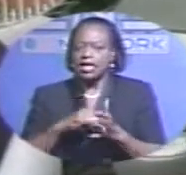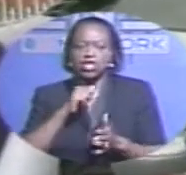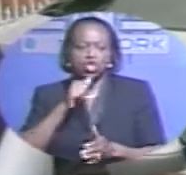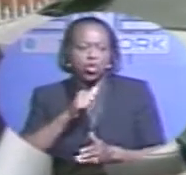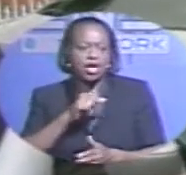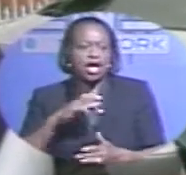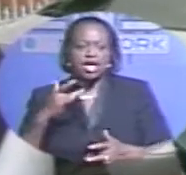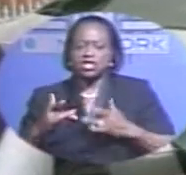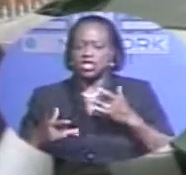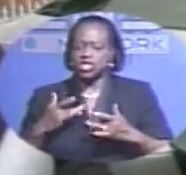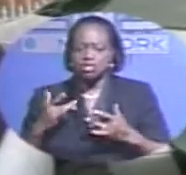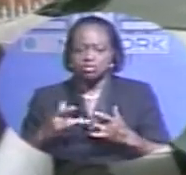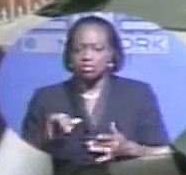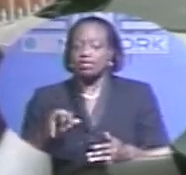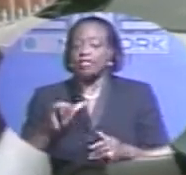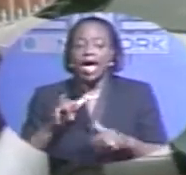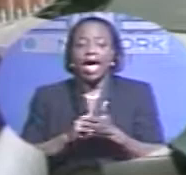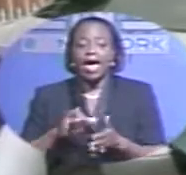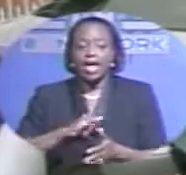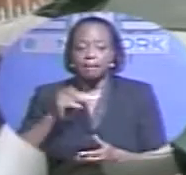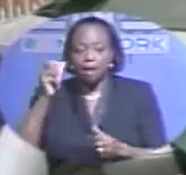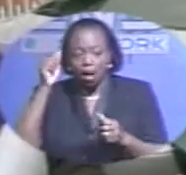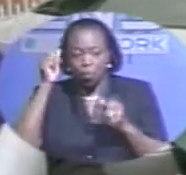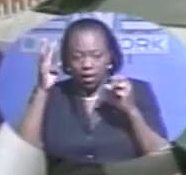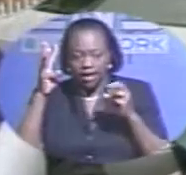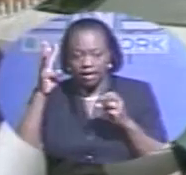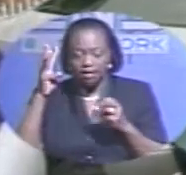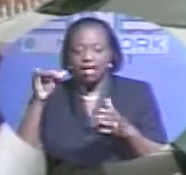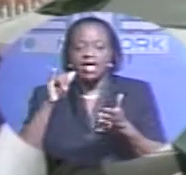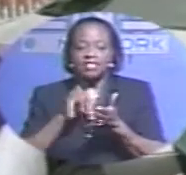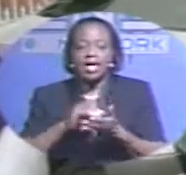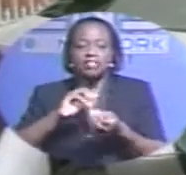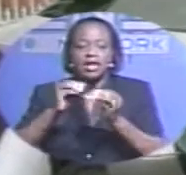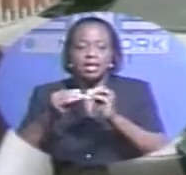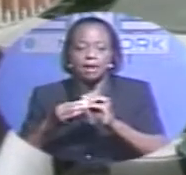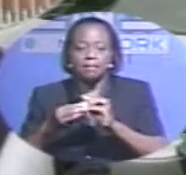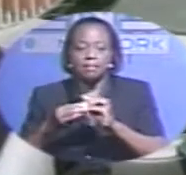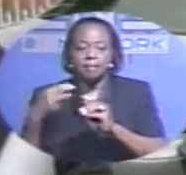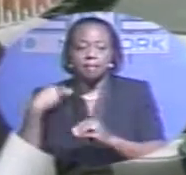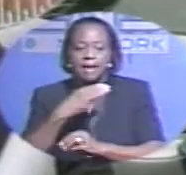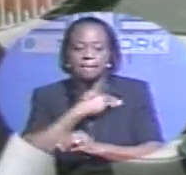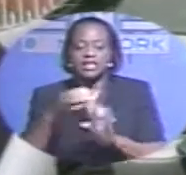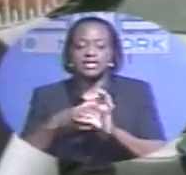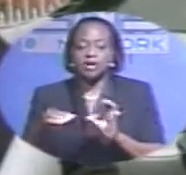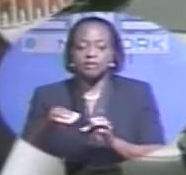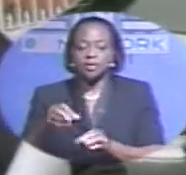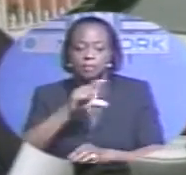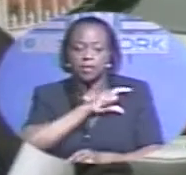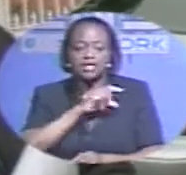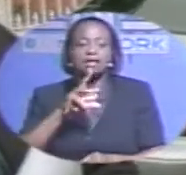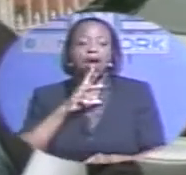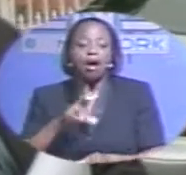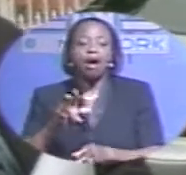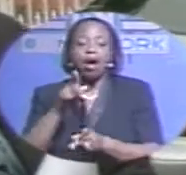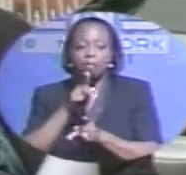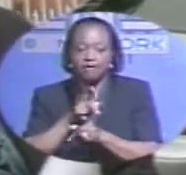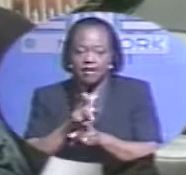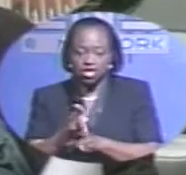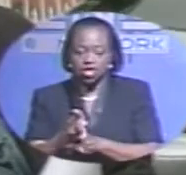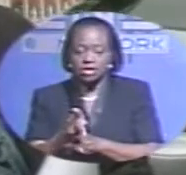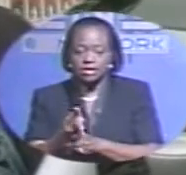concern in that I'm fully aware that the members of the Royal Bahamas Police Force are professionals,